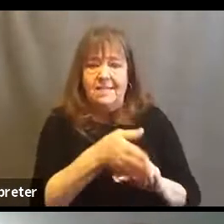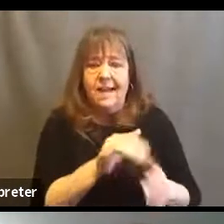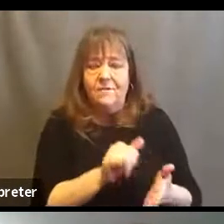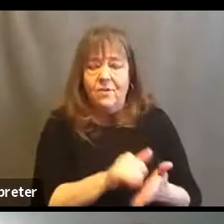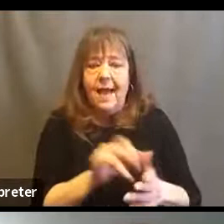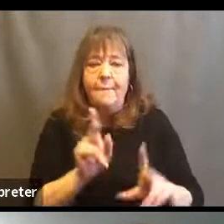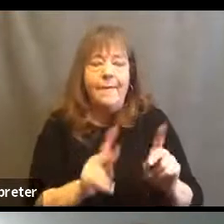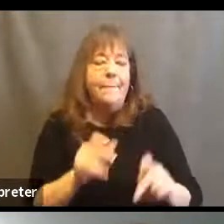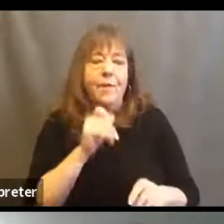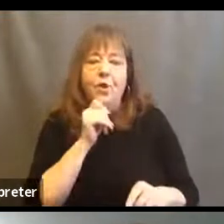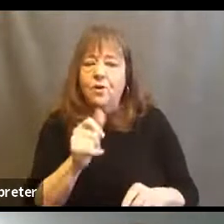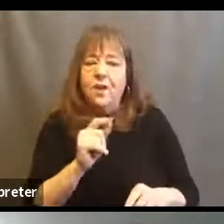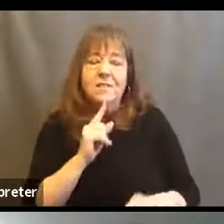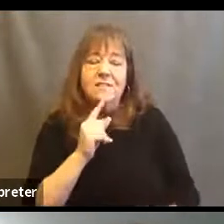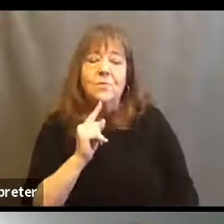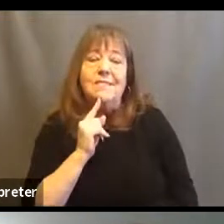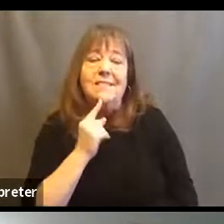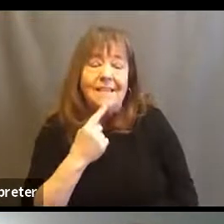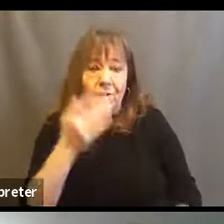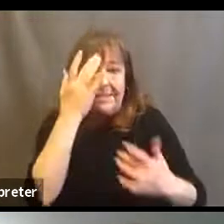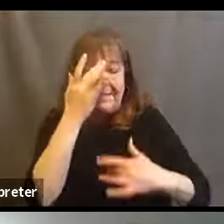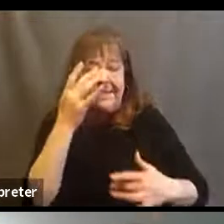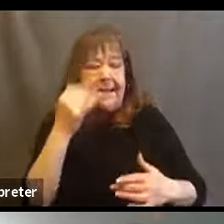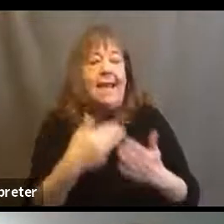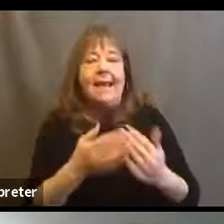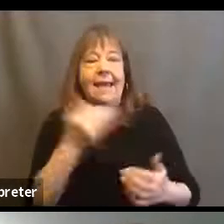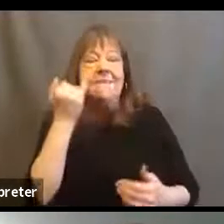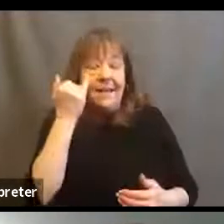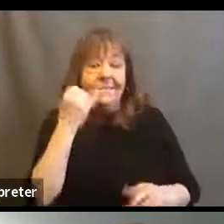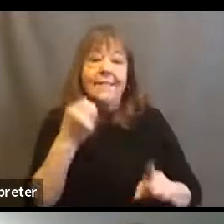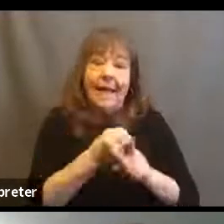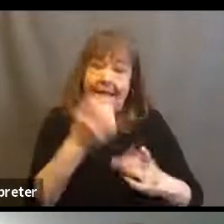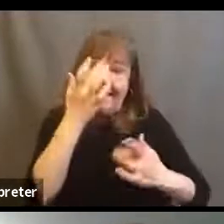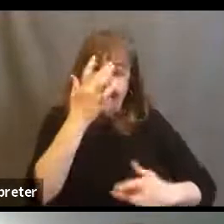sick when they contract COVID-19 as those who do not have the vaccine.